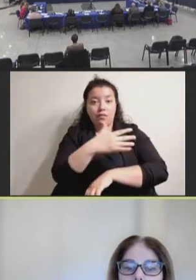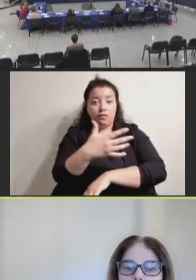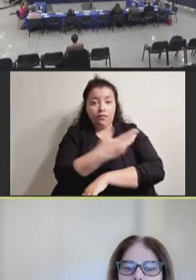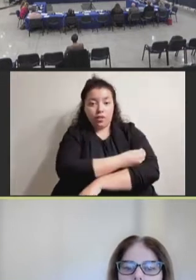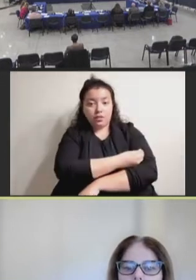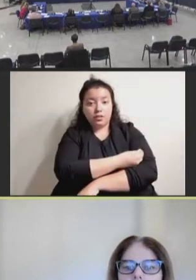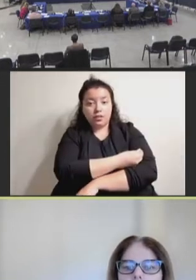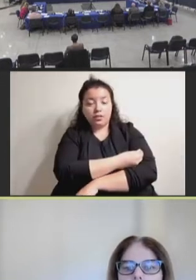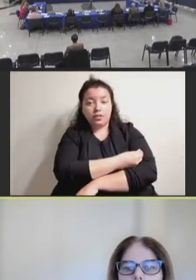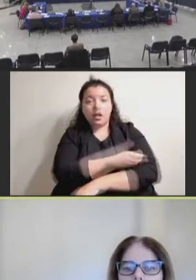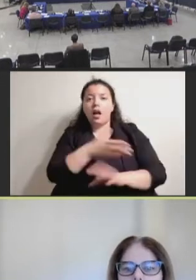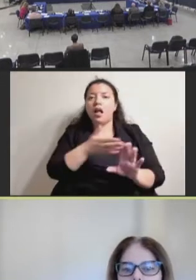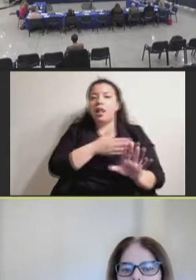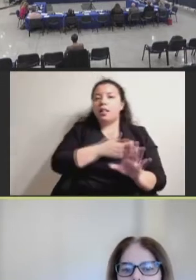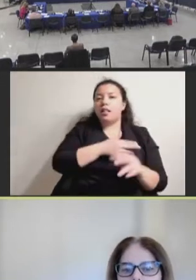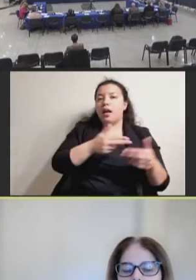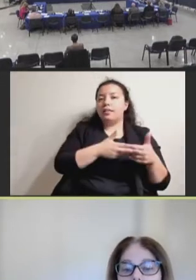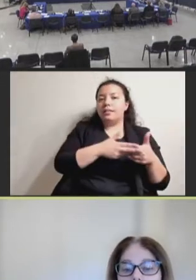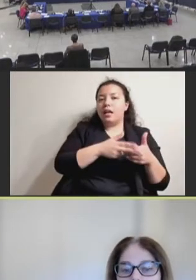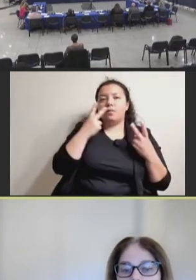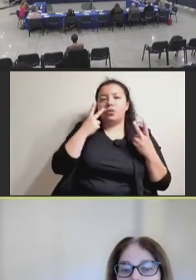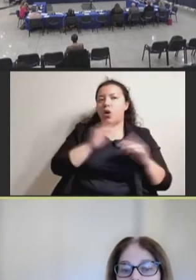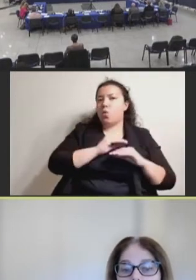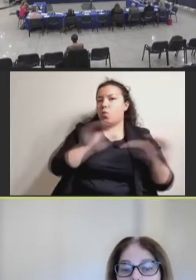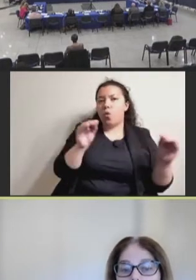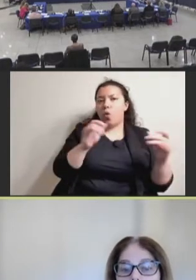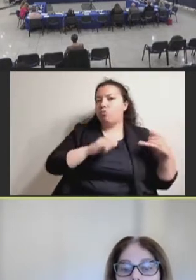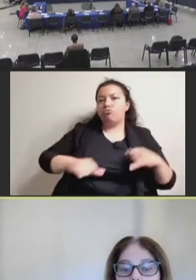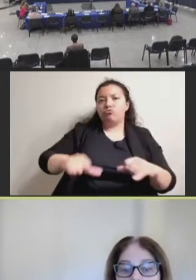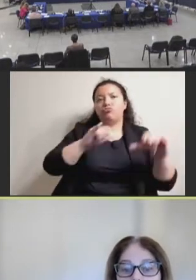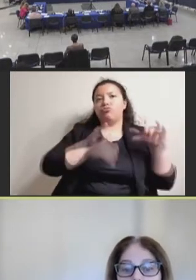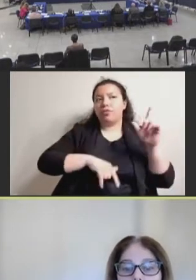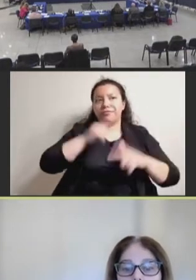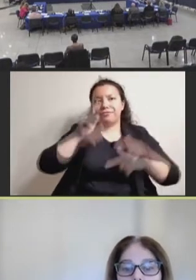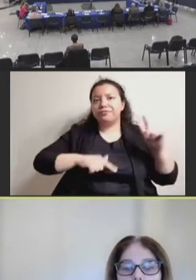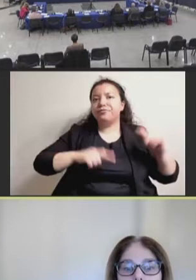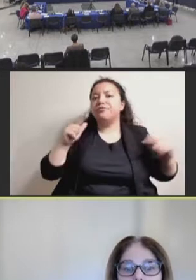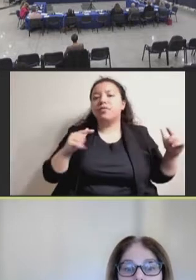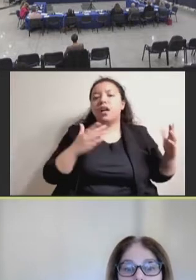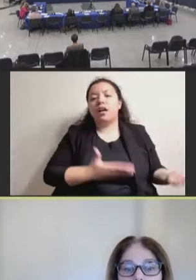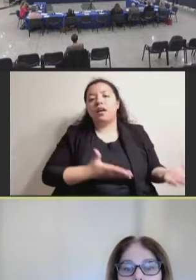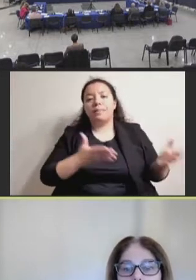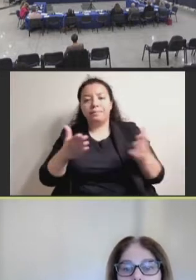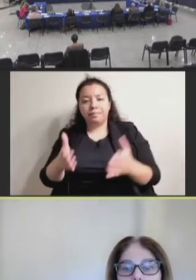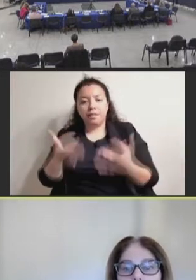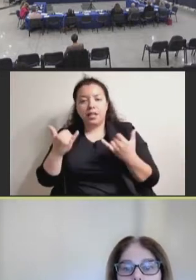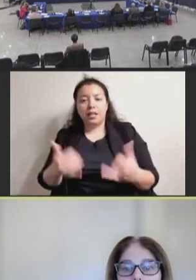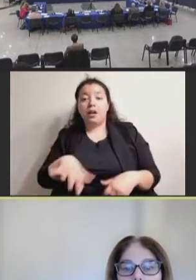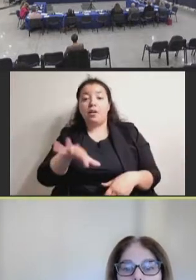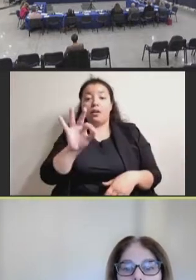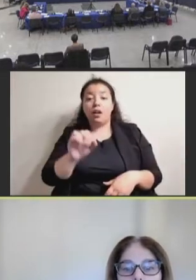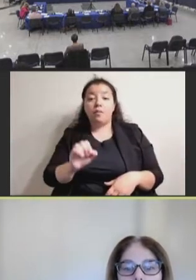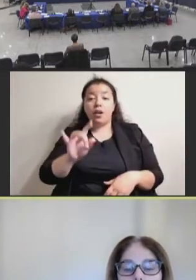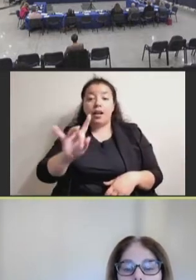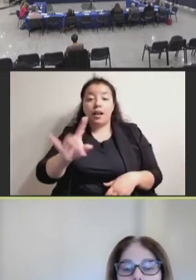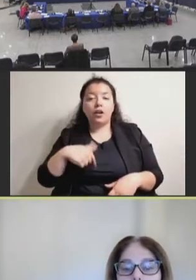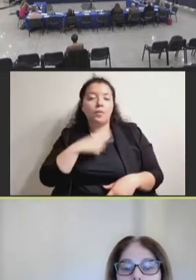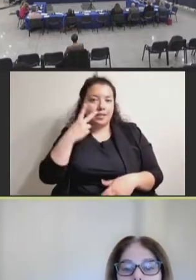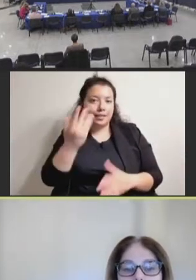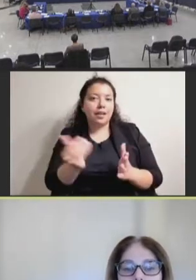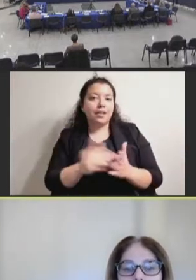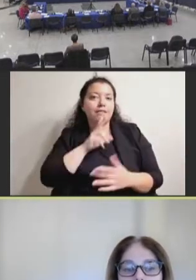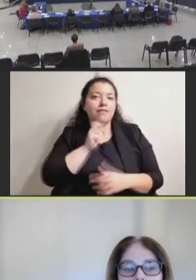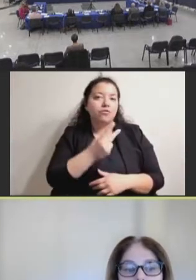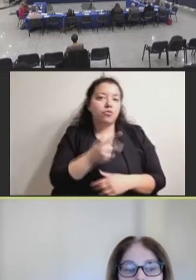where there are no signals, all the rate ratios, this rate ratio is quite elevated at 9.8, and this is again amongst 12 to 39-year-olds after the